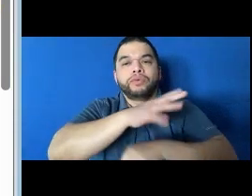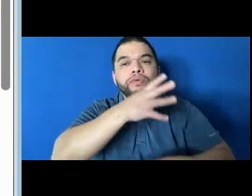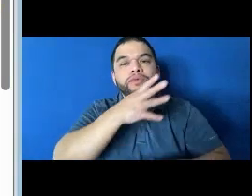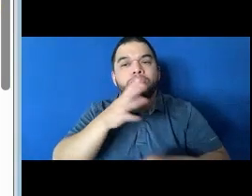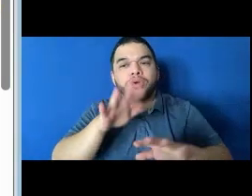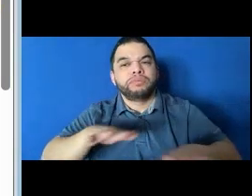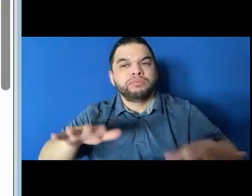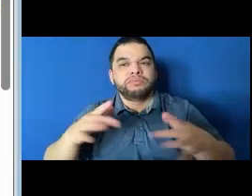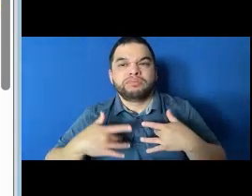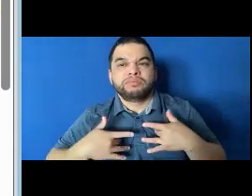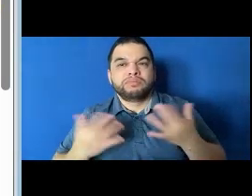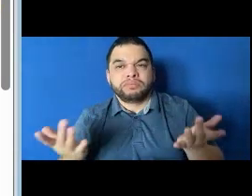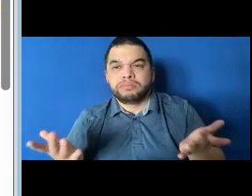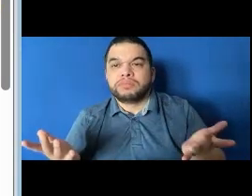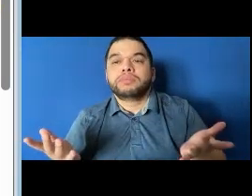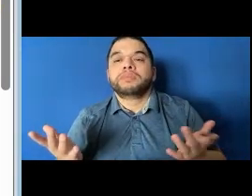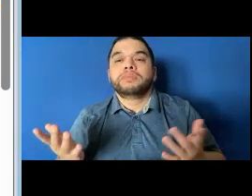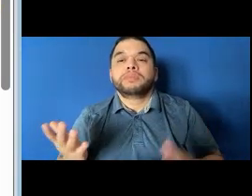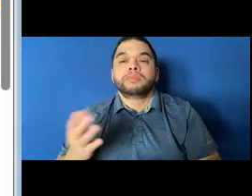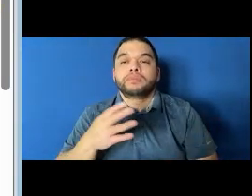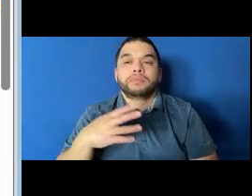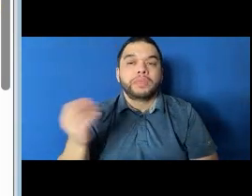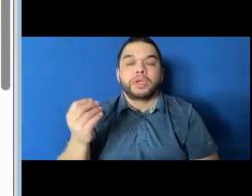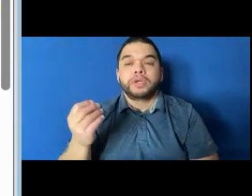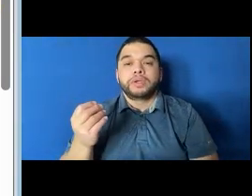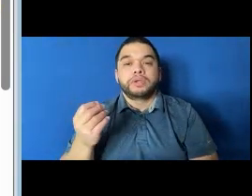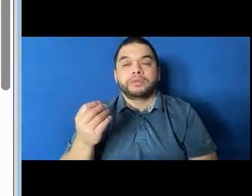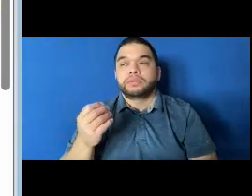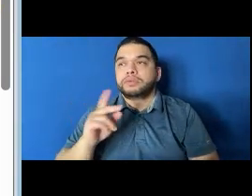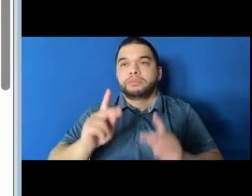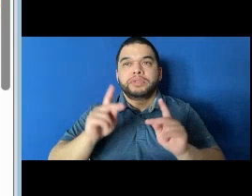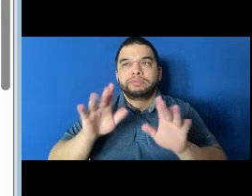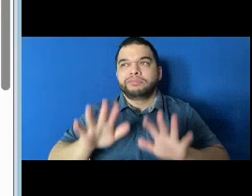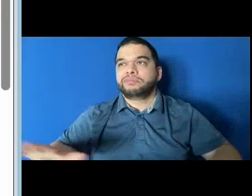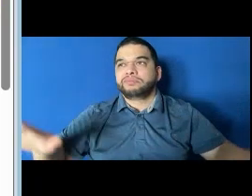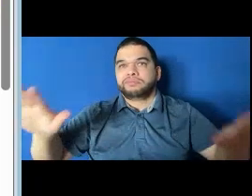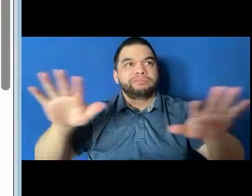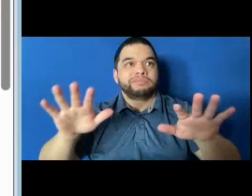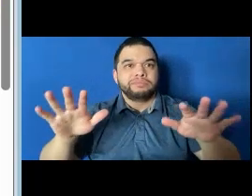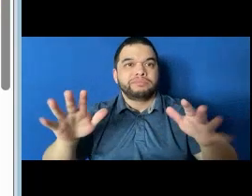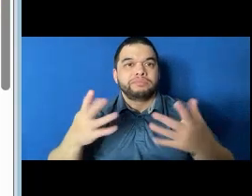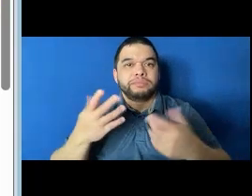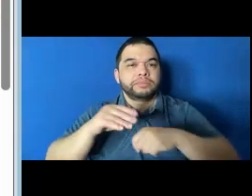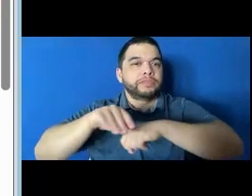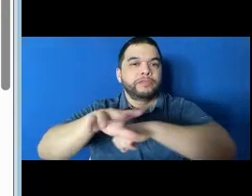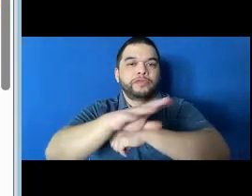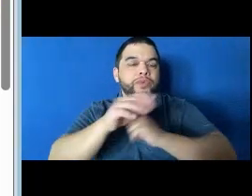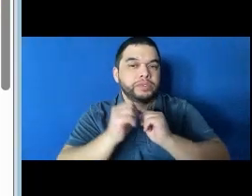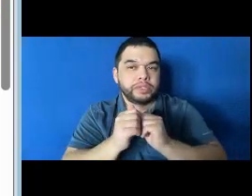the farmers and of the citizens in general?